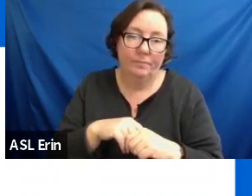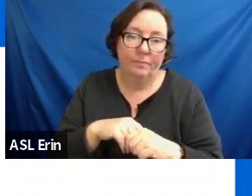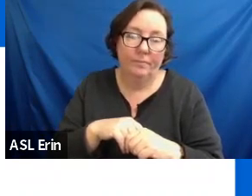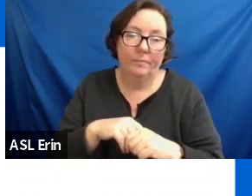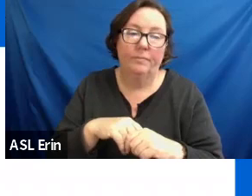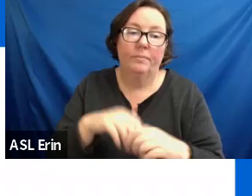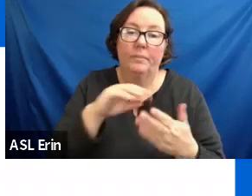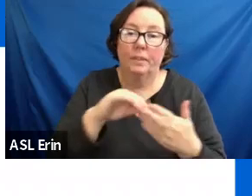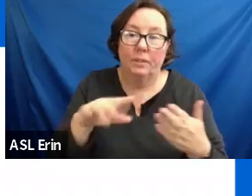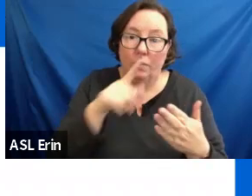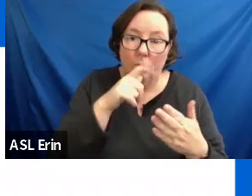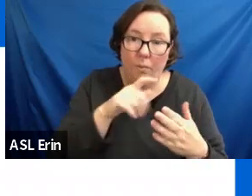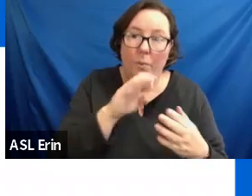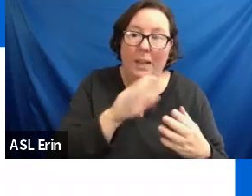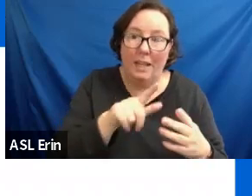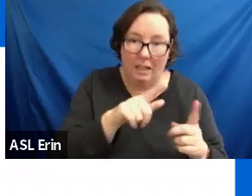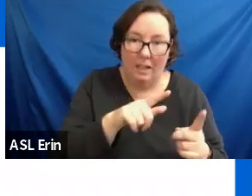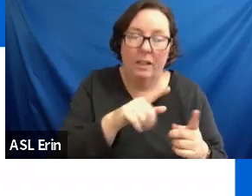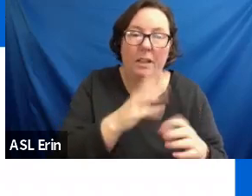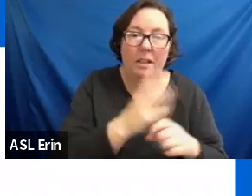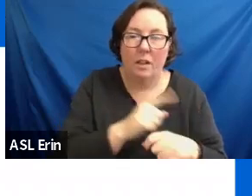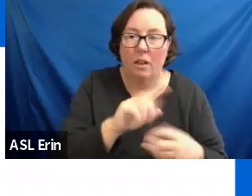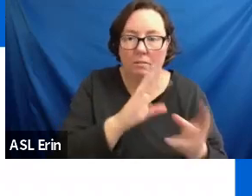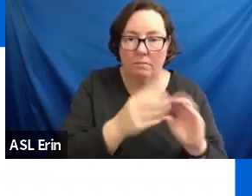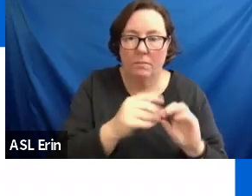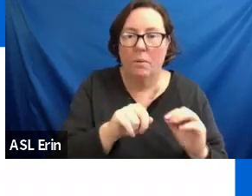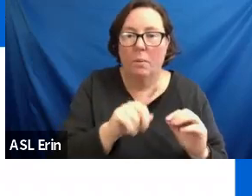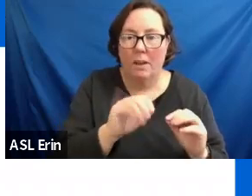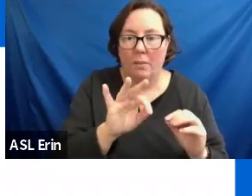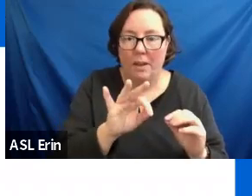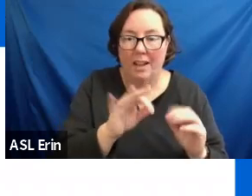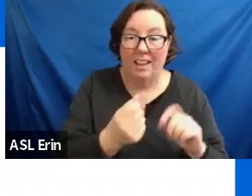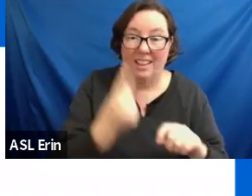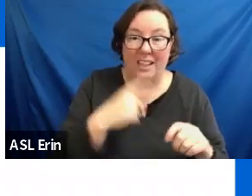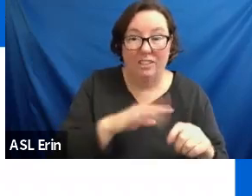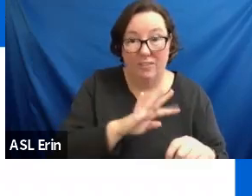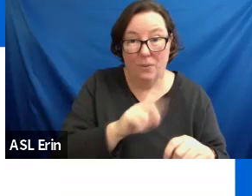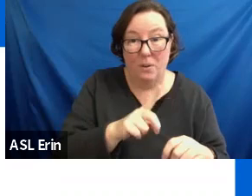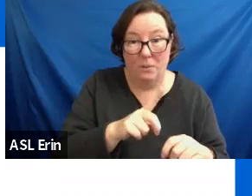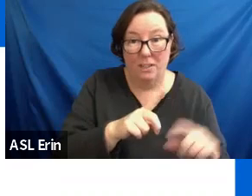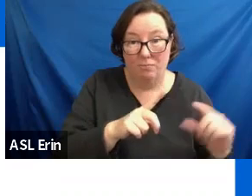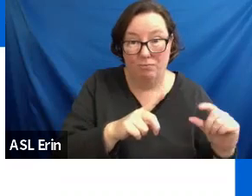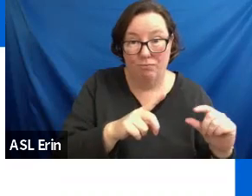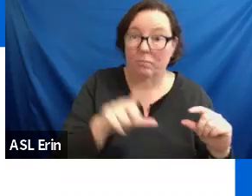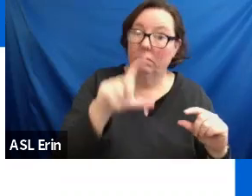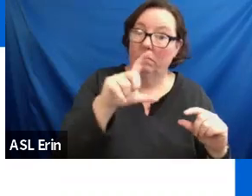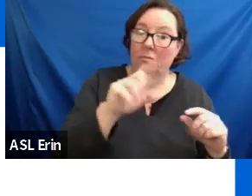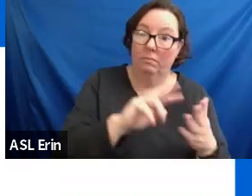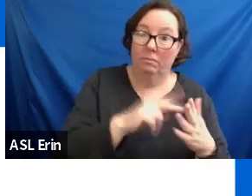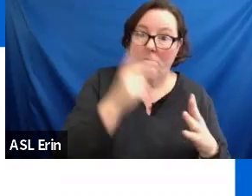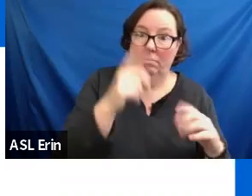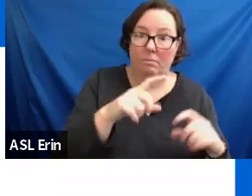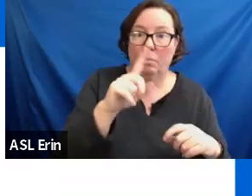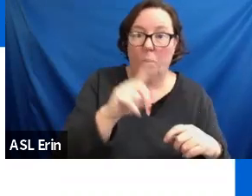Students who are English learners received 109 invitations, up from 41 last year. And students in special education